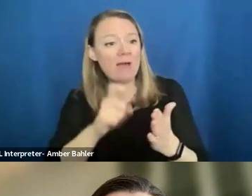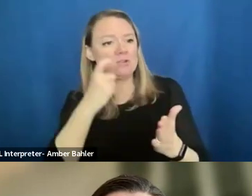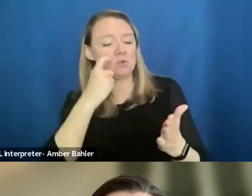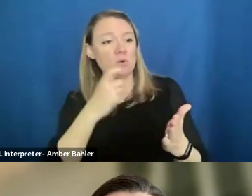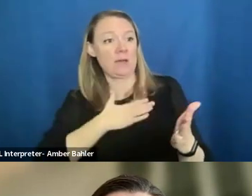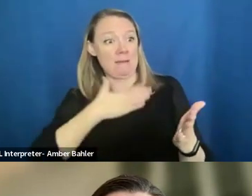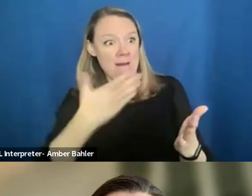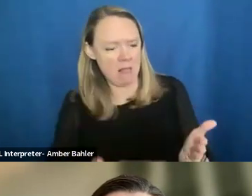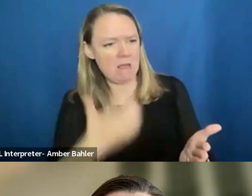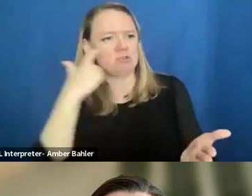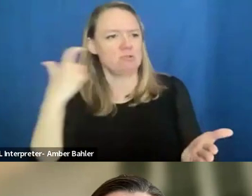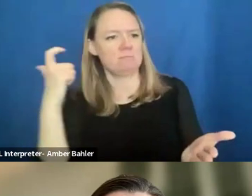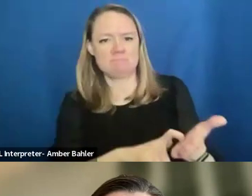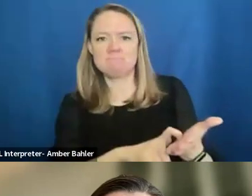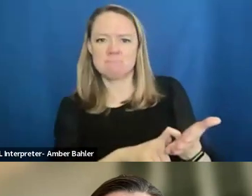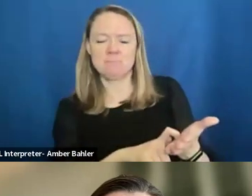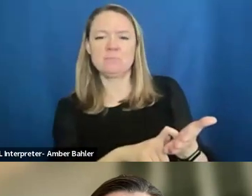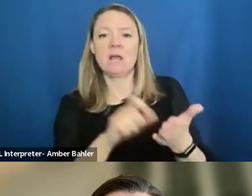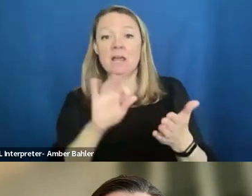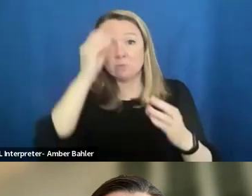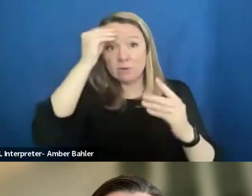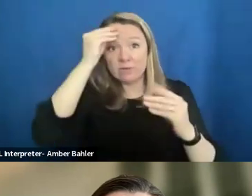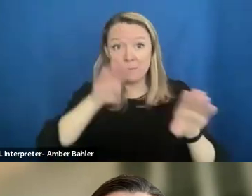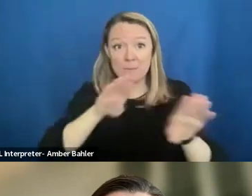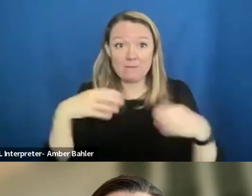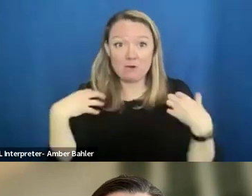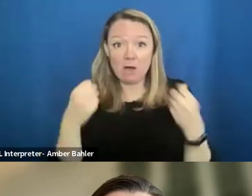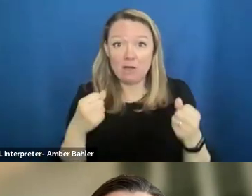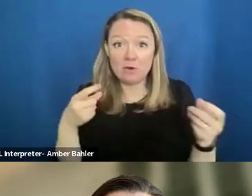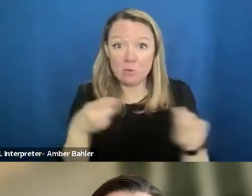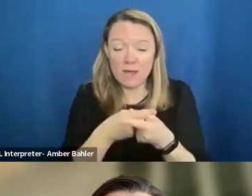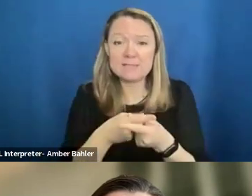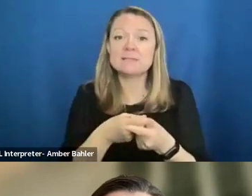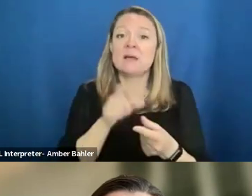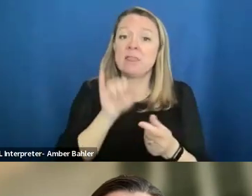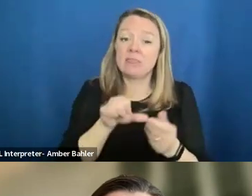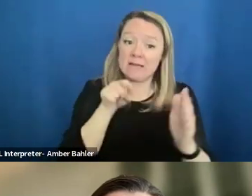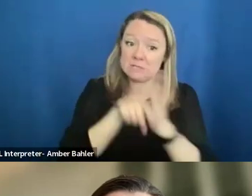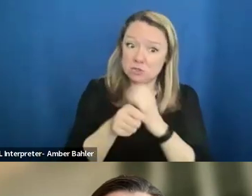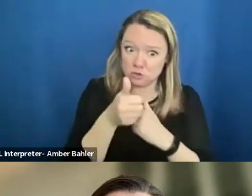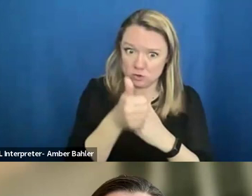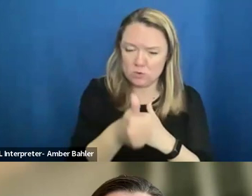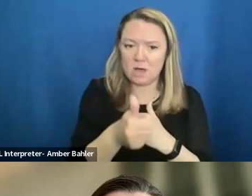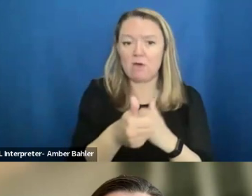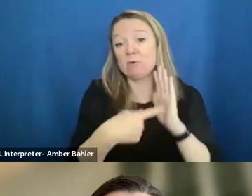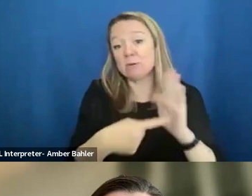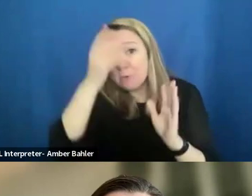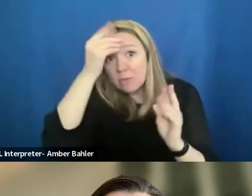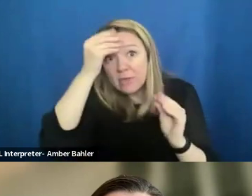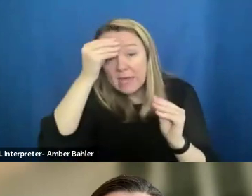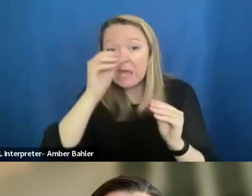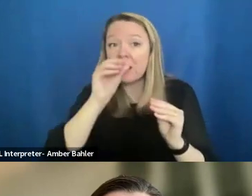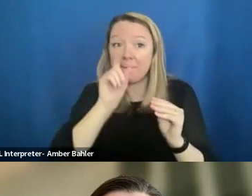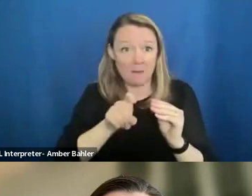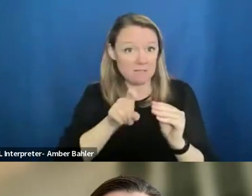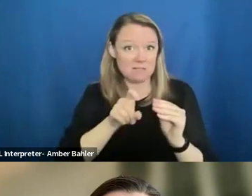health crisis, and there's certainly clearly suicide, which is suicidal thinking, which is urgent. But there are people with serious mental illness